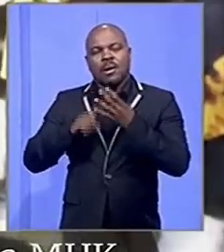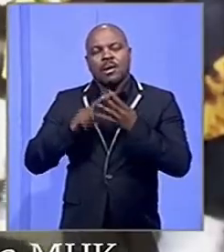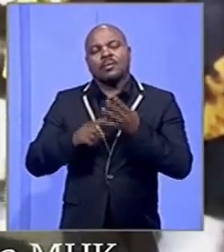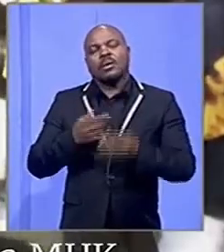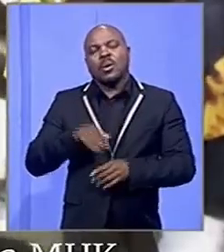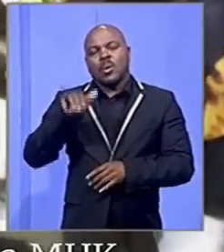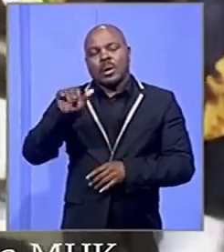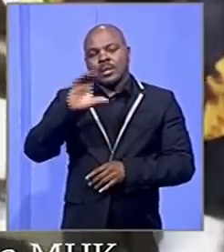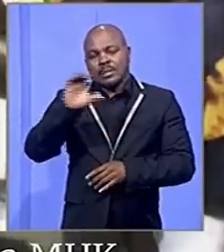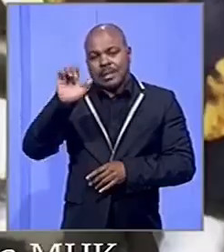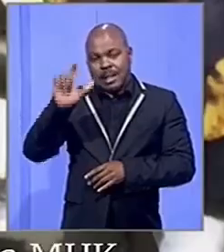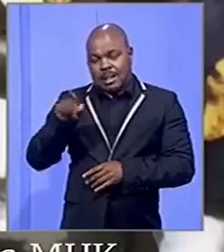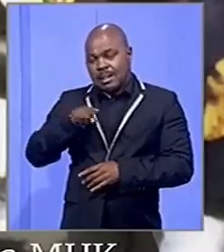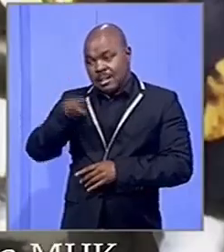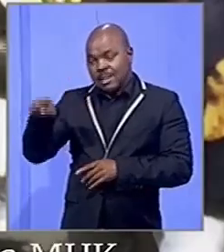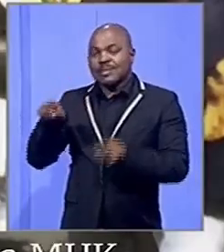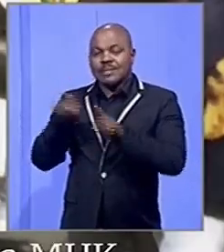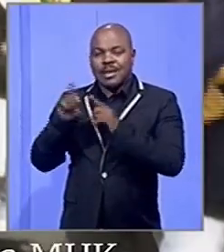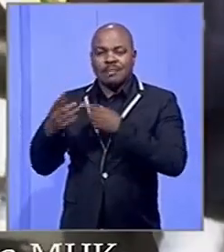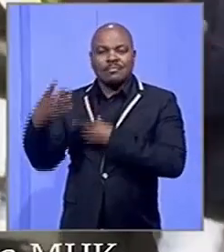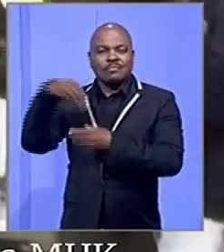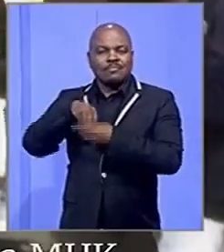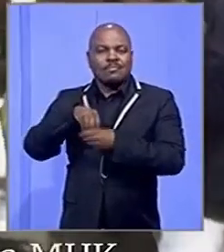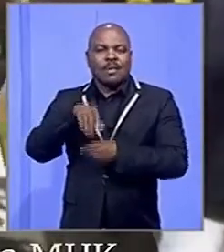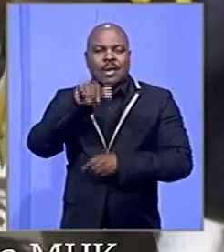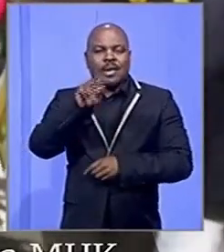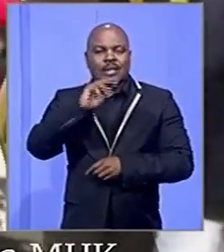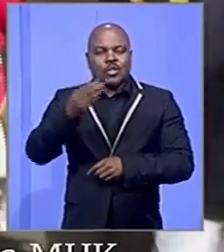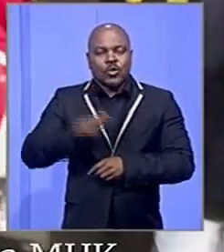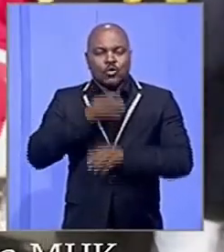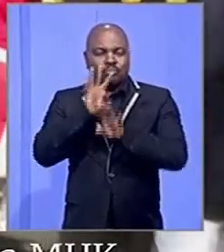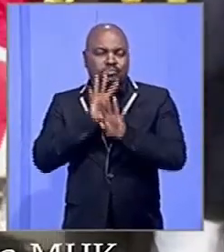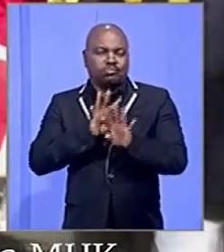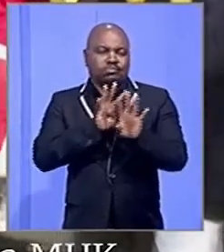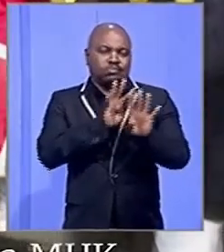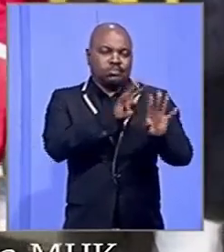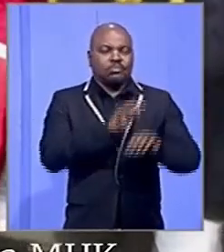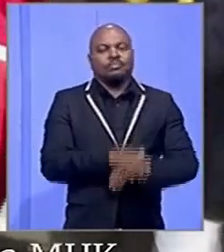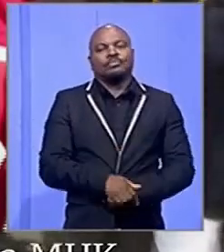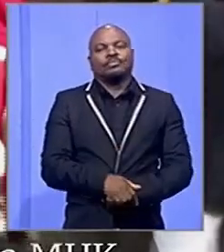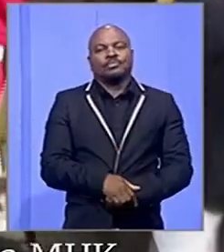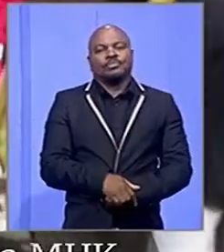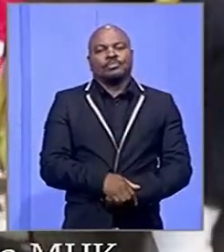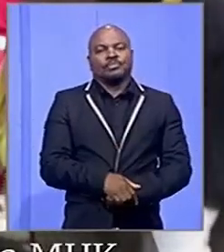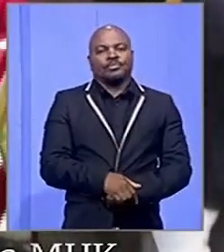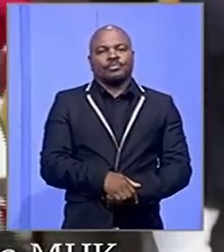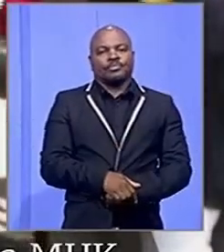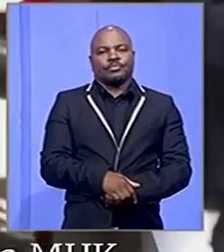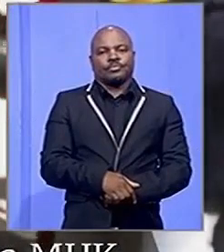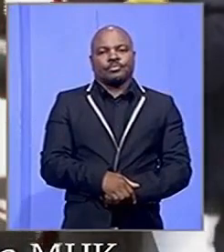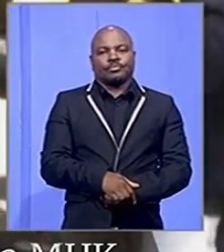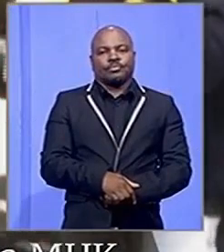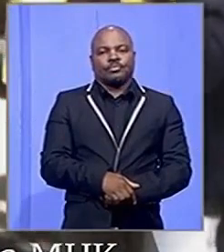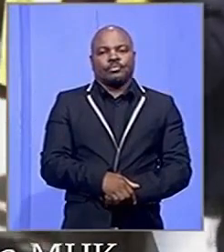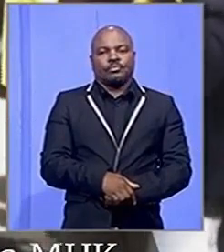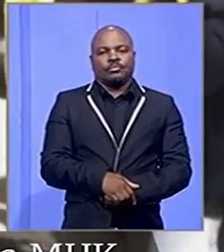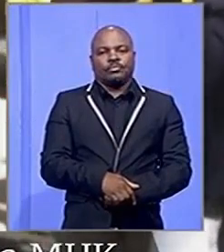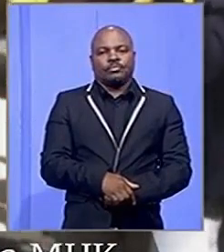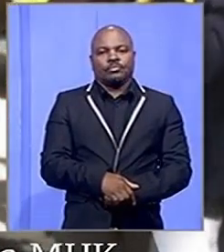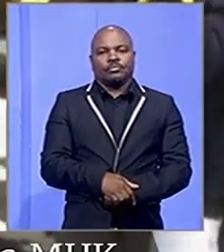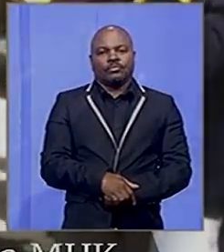makomonisi YCL e ne le karolo ya mogwanto wa ANC Youth League. Thabiso Moss, SABC News,